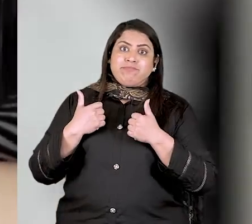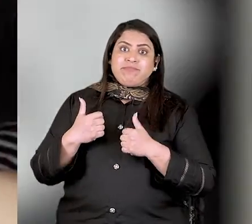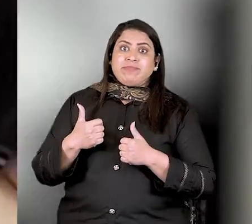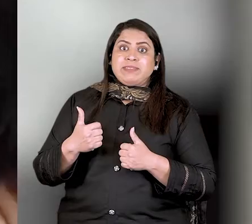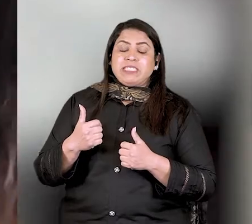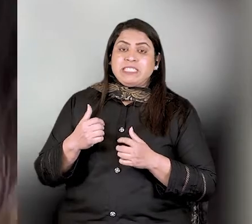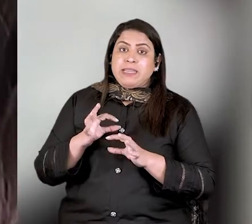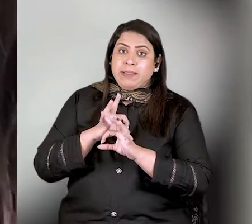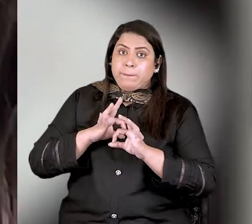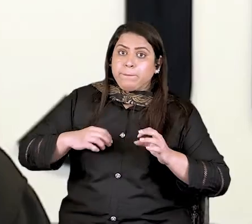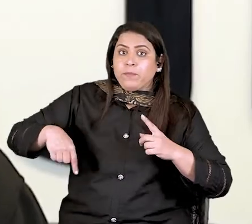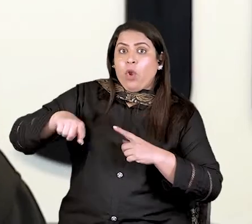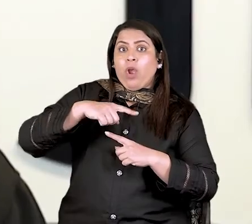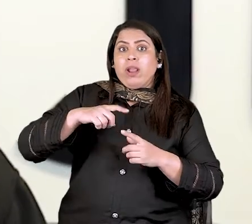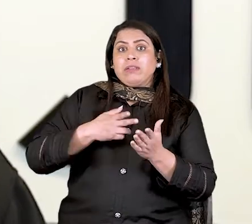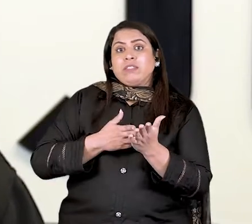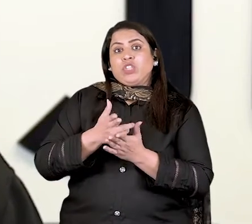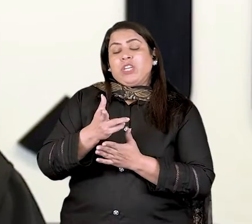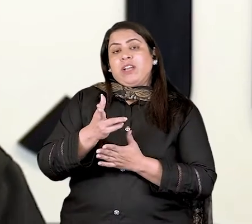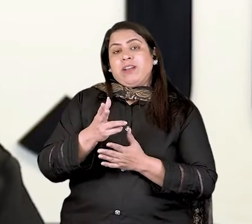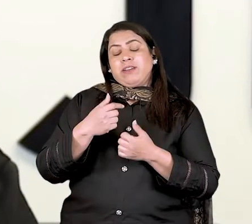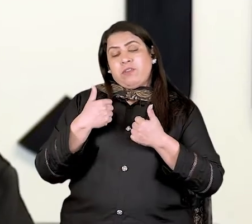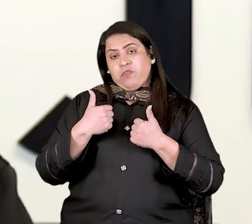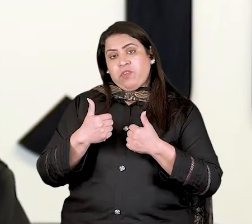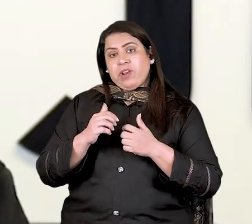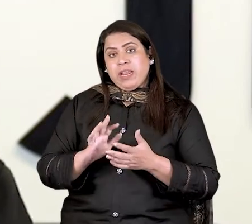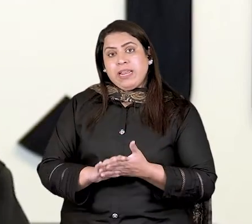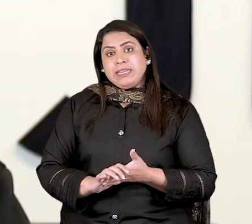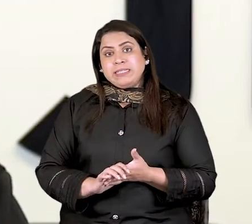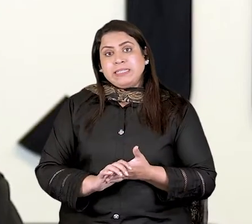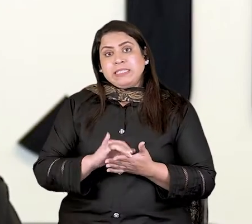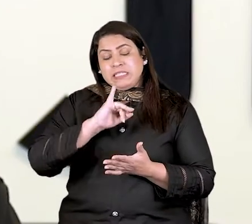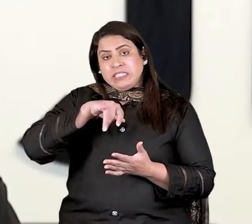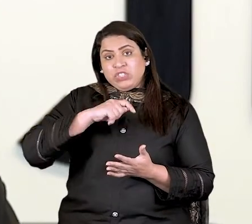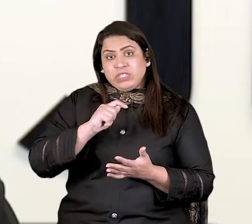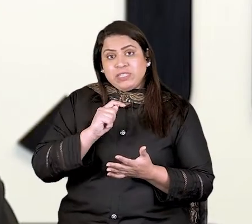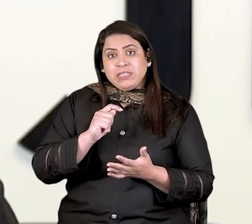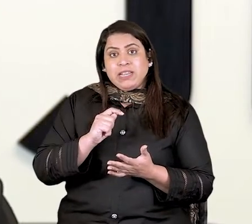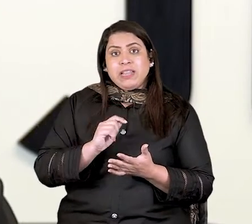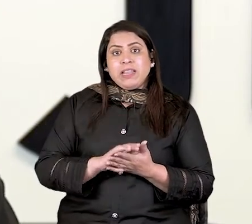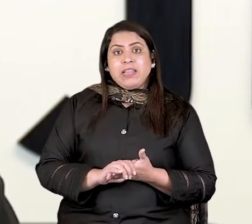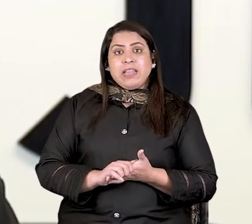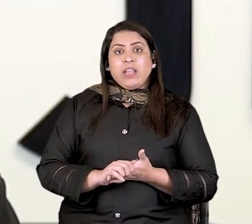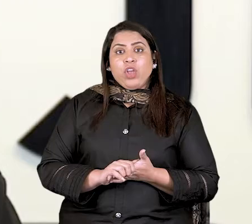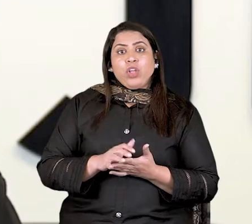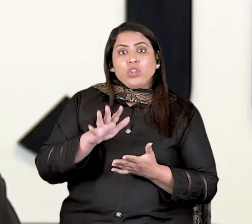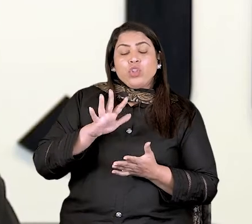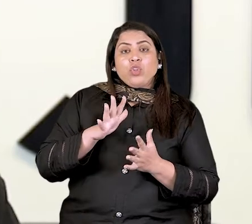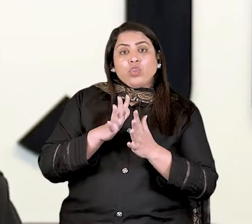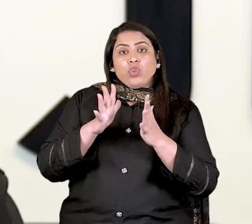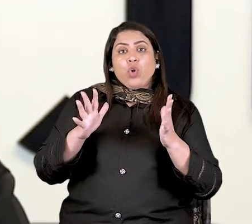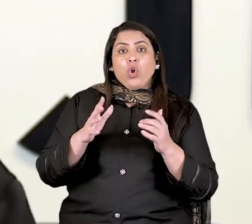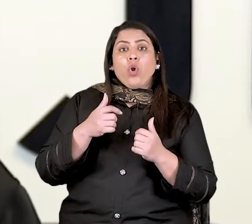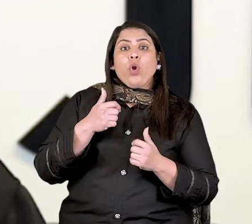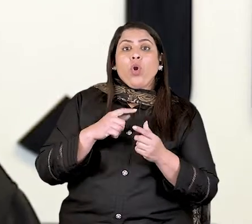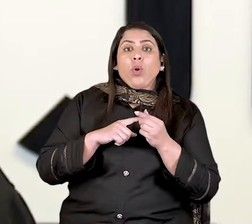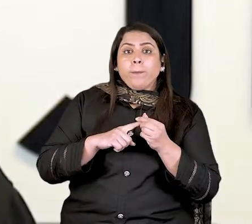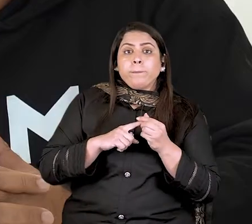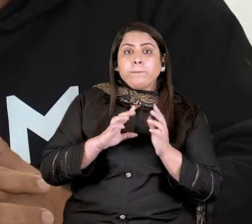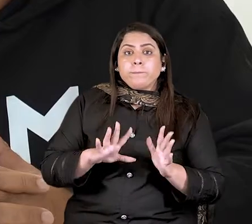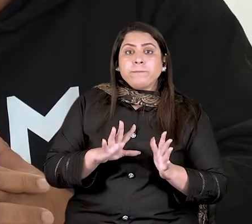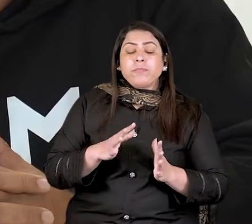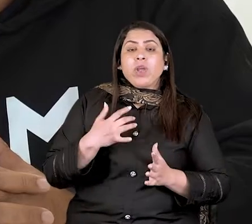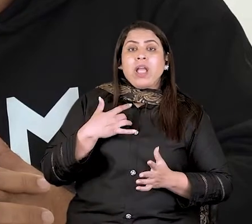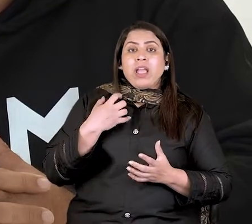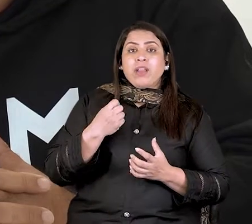that first fry and they eat it. So the journey, if that experience right there is bad for them, their entire